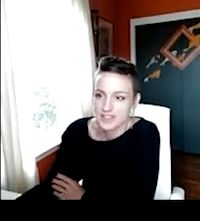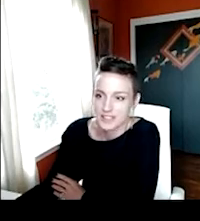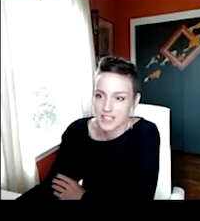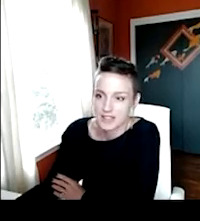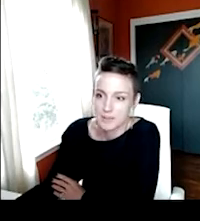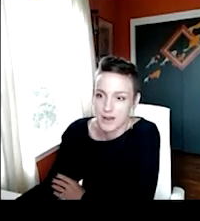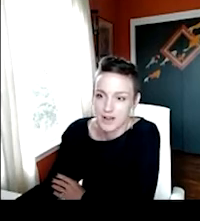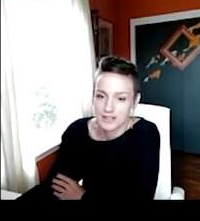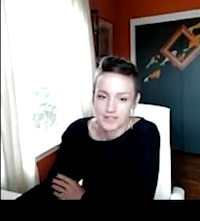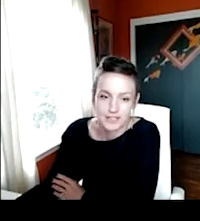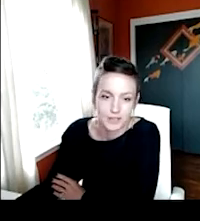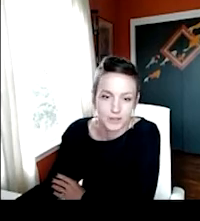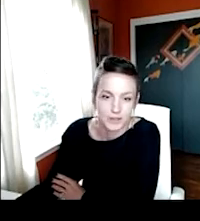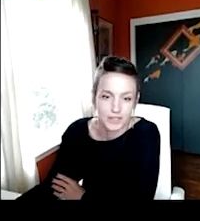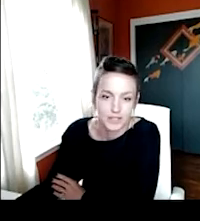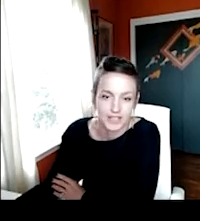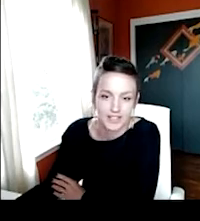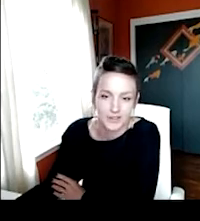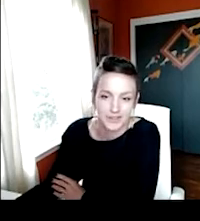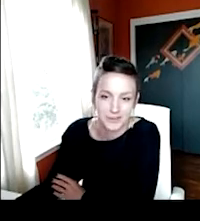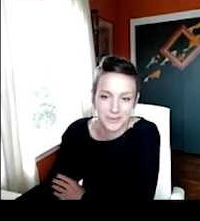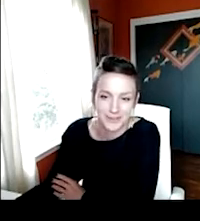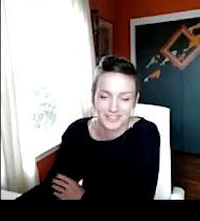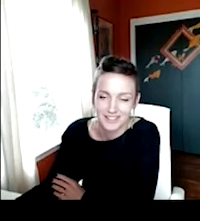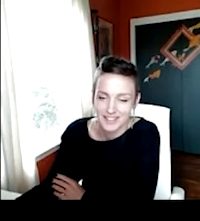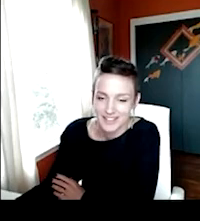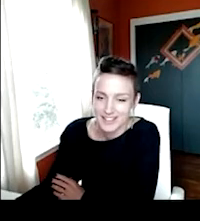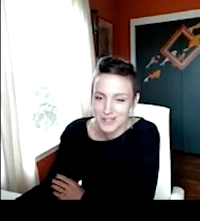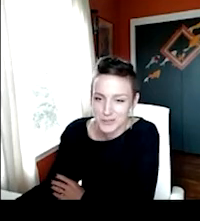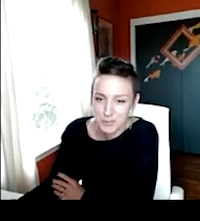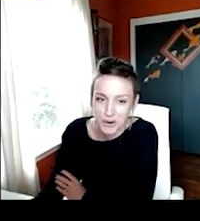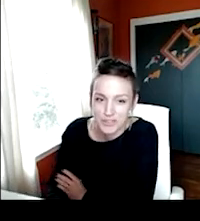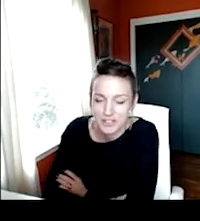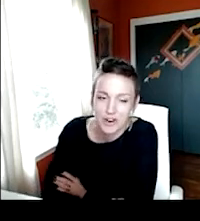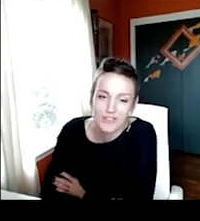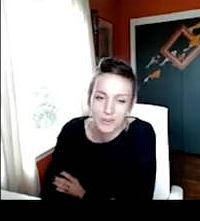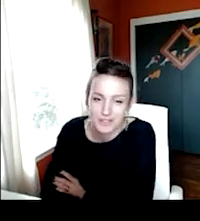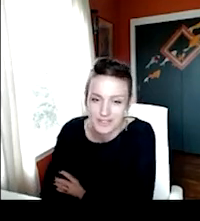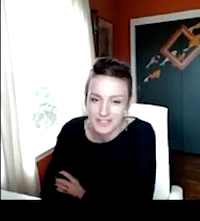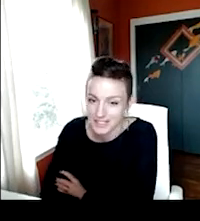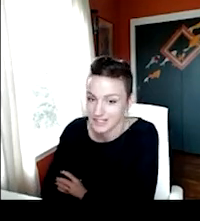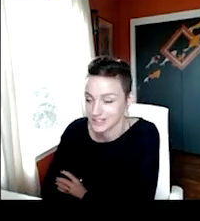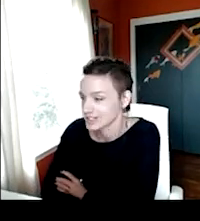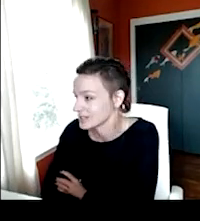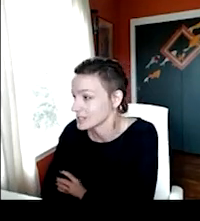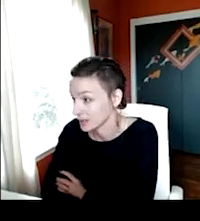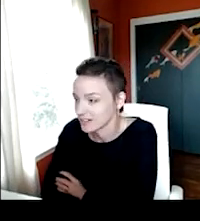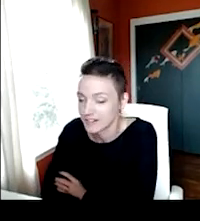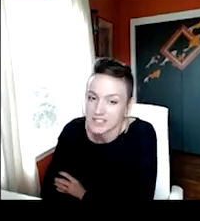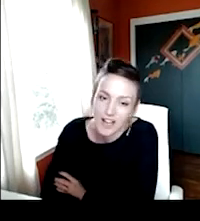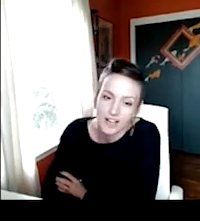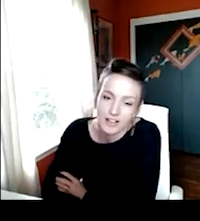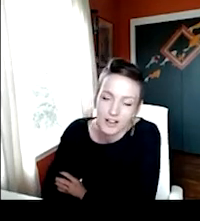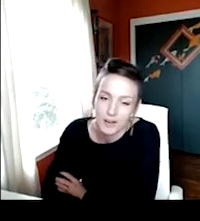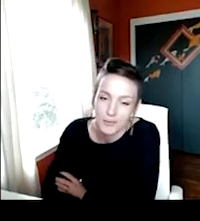anything they set their minds to. And though it's a little annoying, it's also an important thing to drive home to these teenagers and these